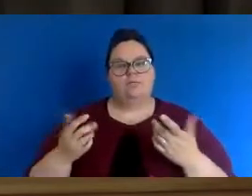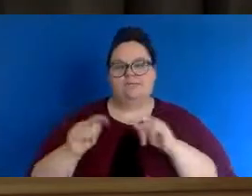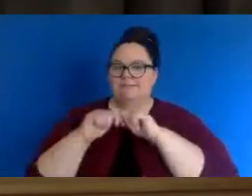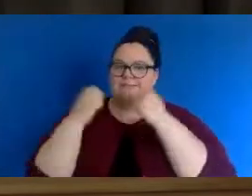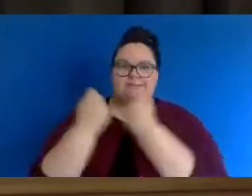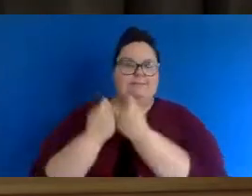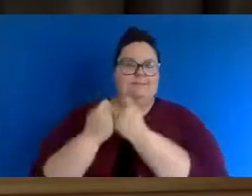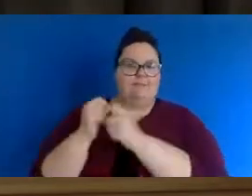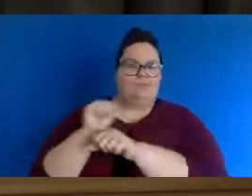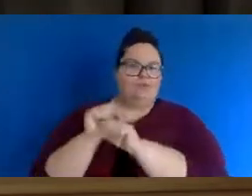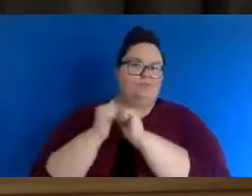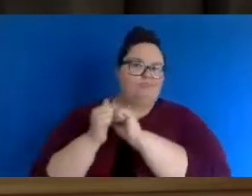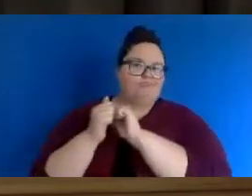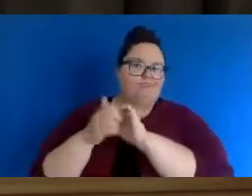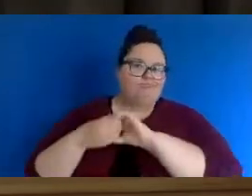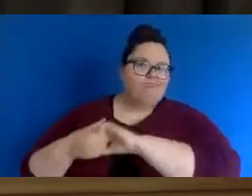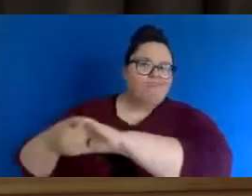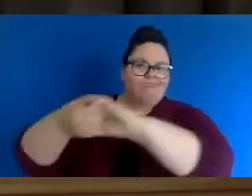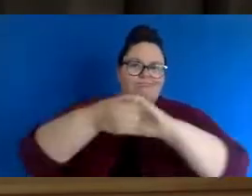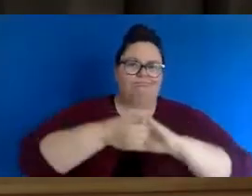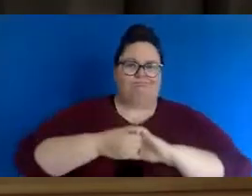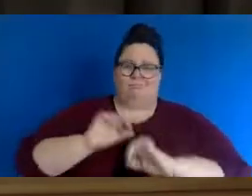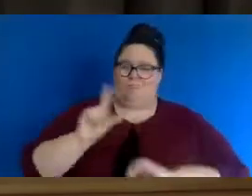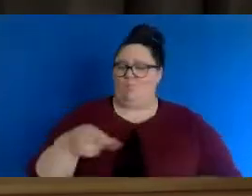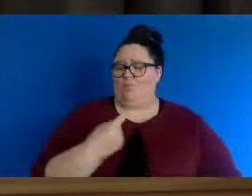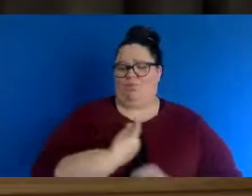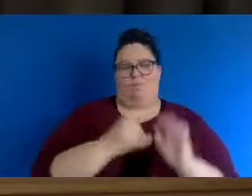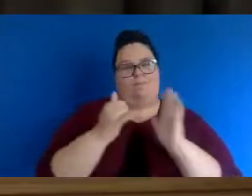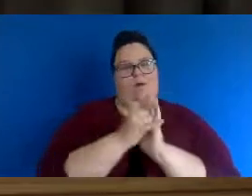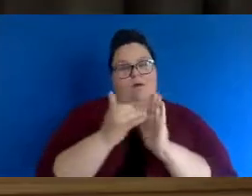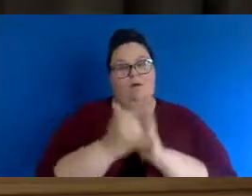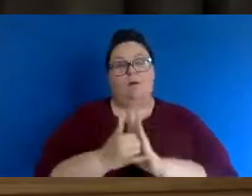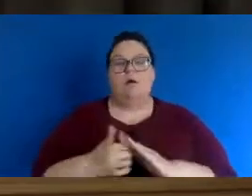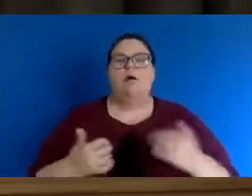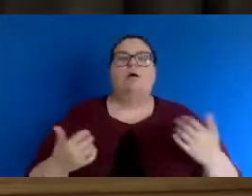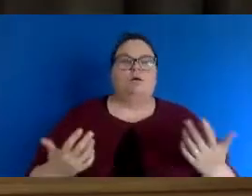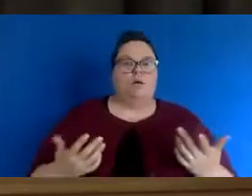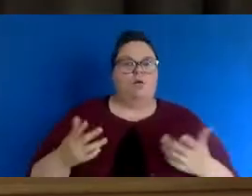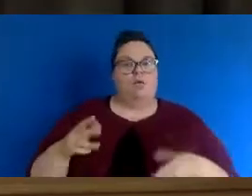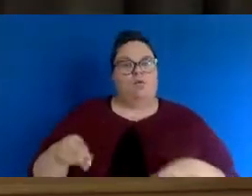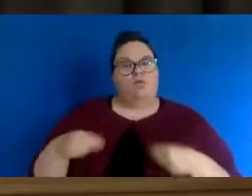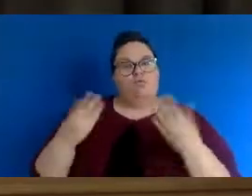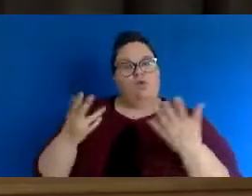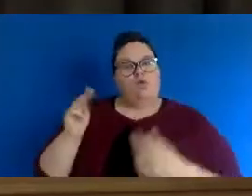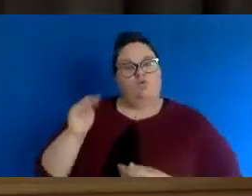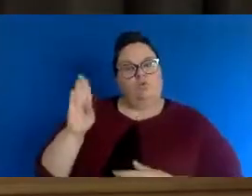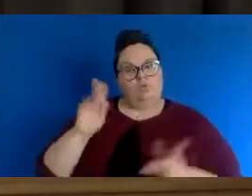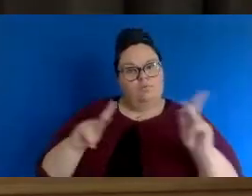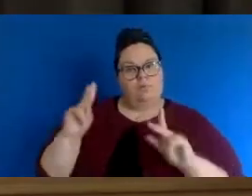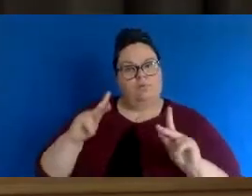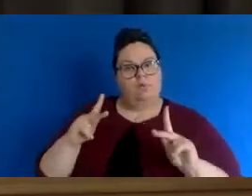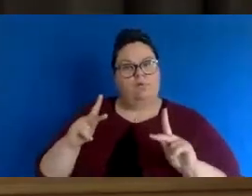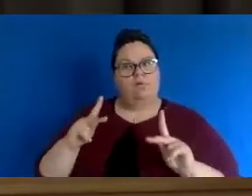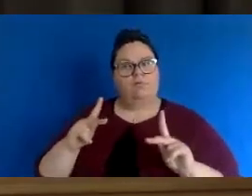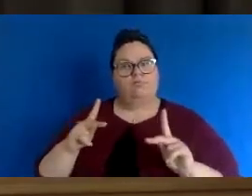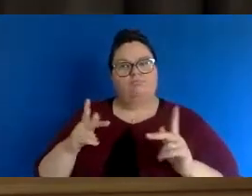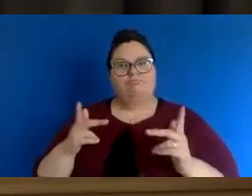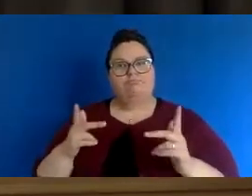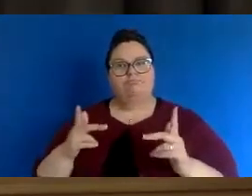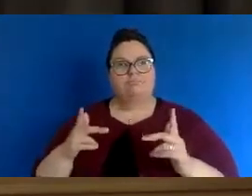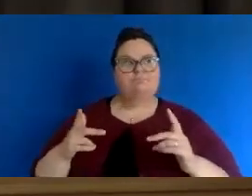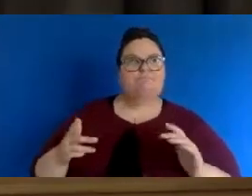effort. And I also think that we've given New Brunswickers reasons to